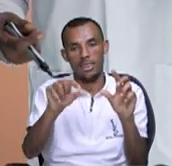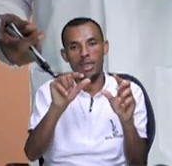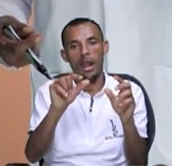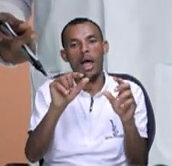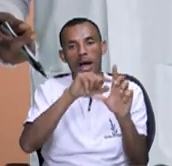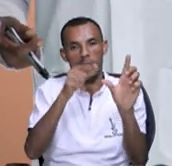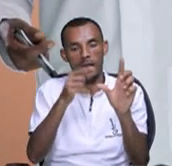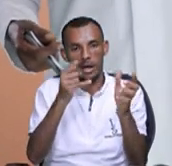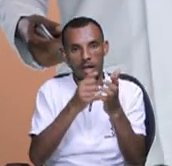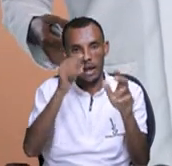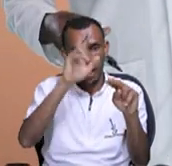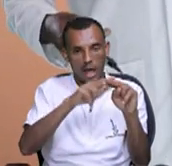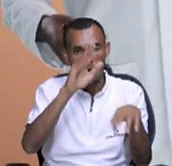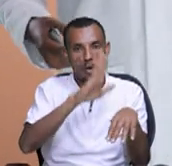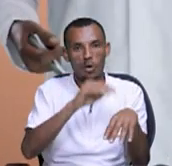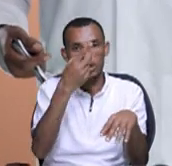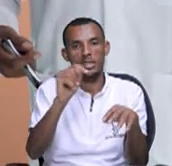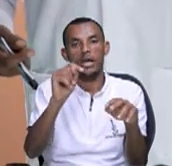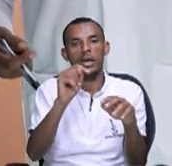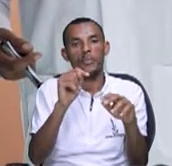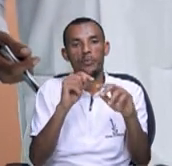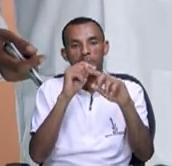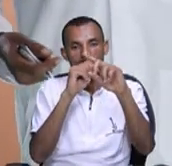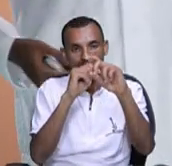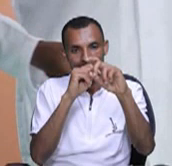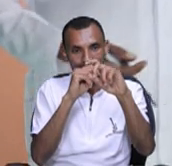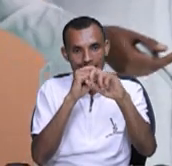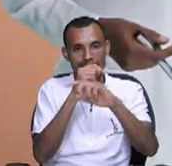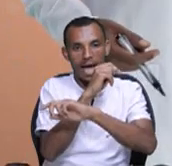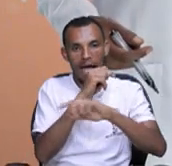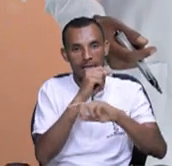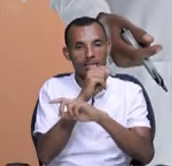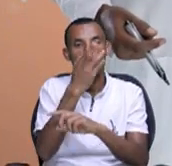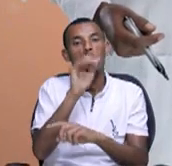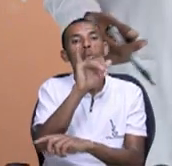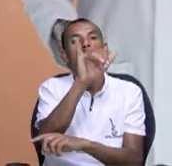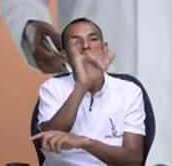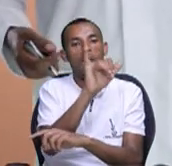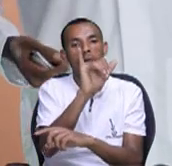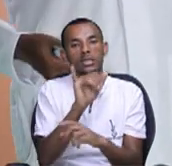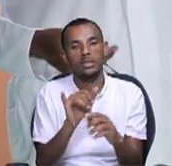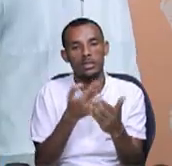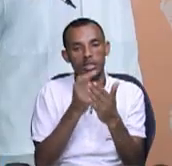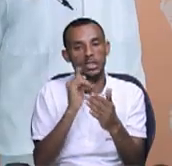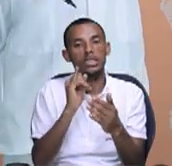angles are lay on what? The x-axis or y-axis. This is the basic one. The